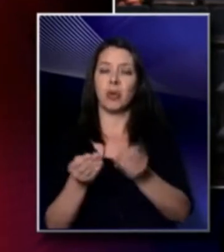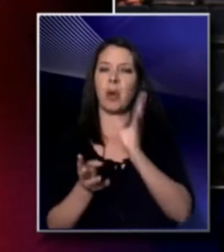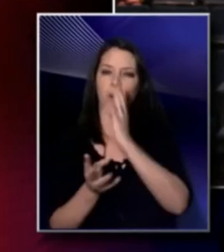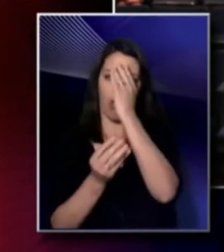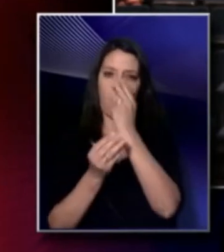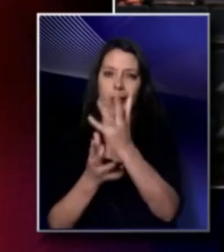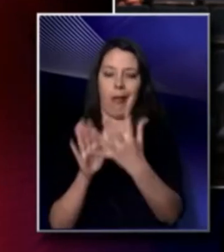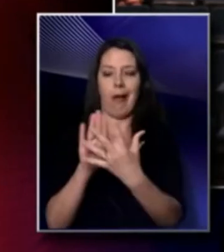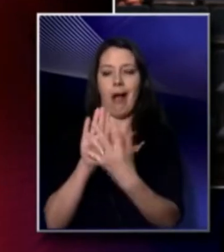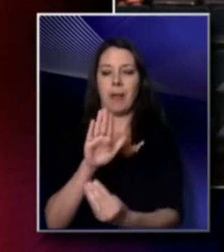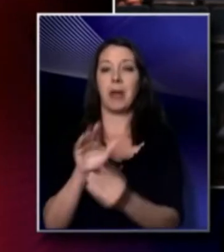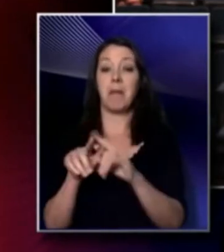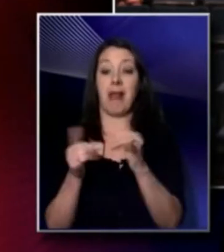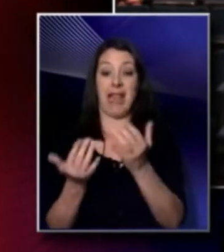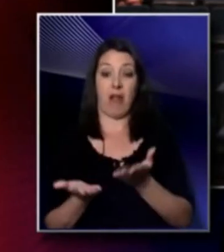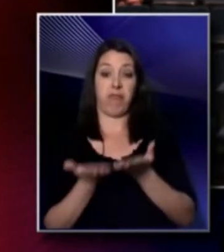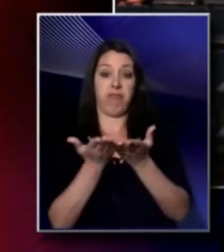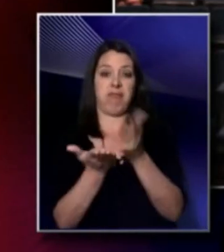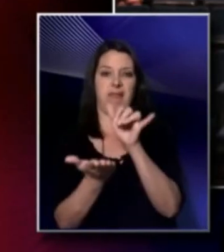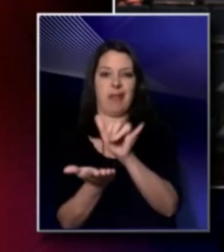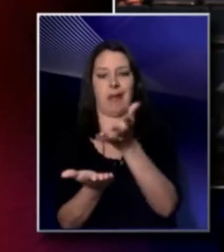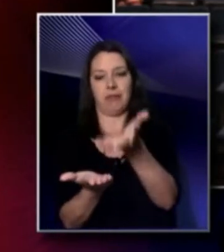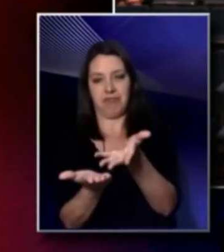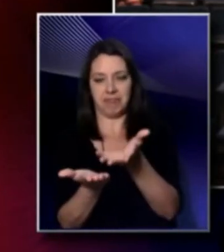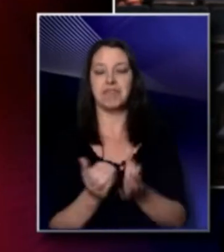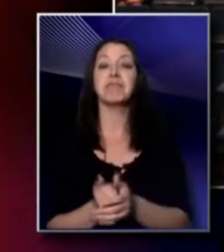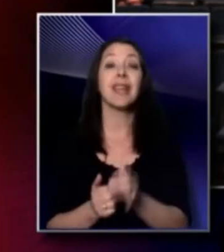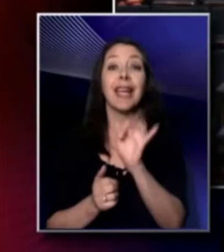this. Any questions?